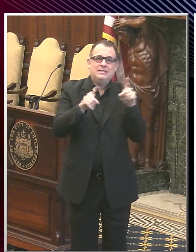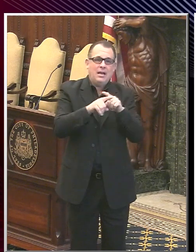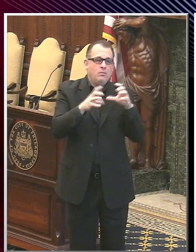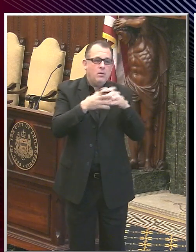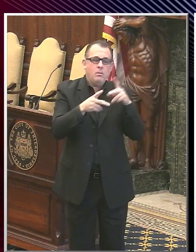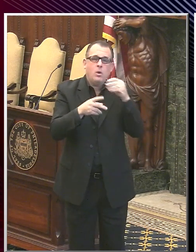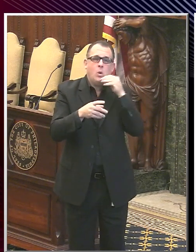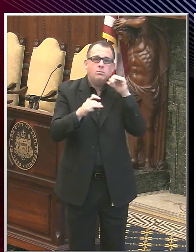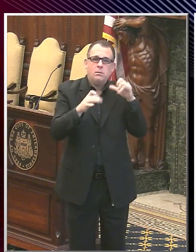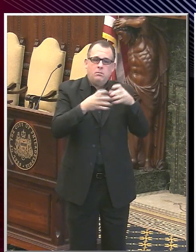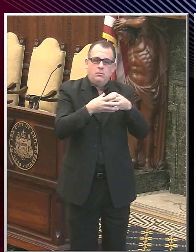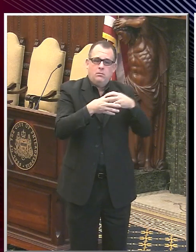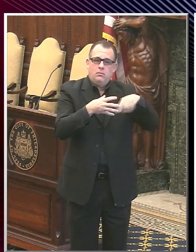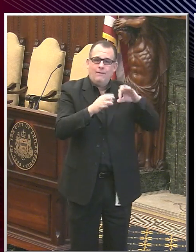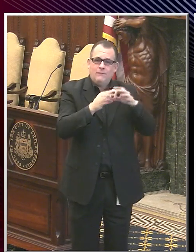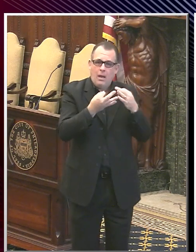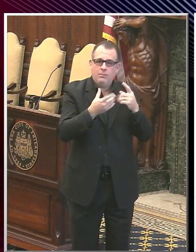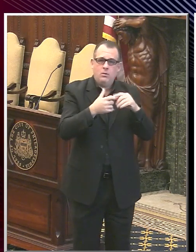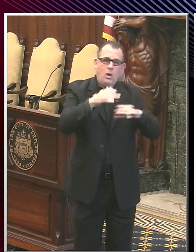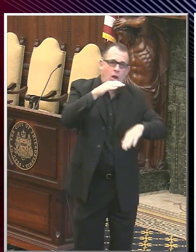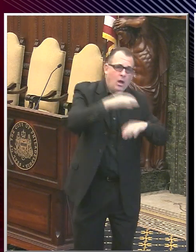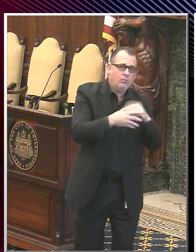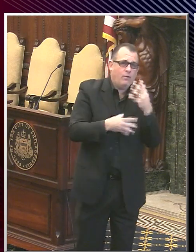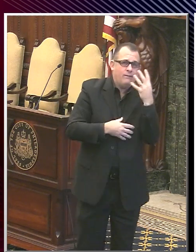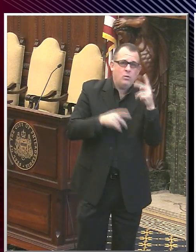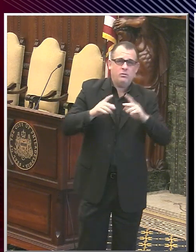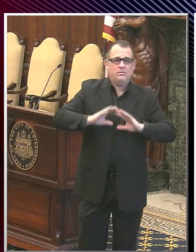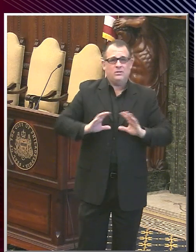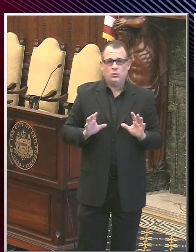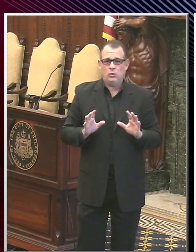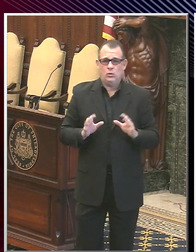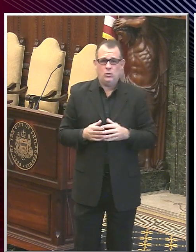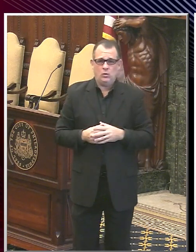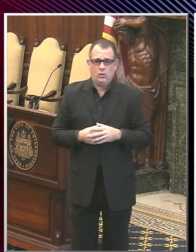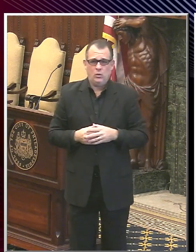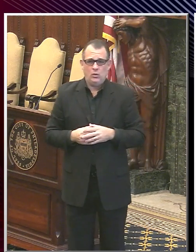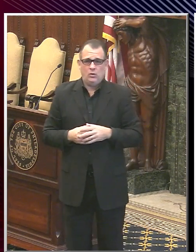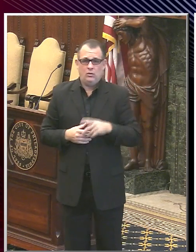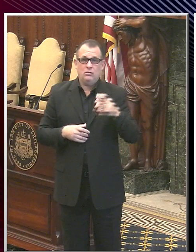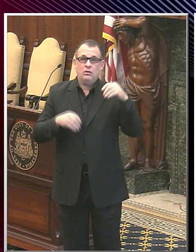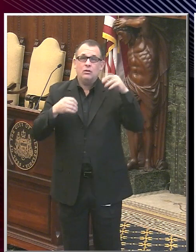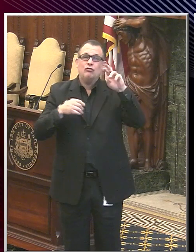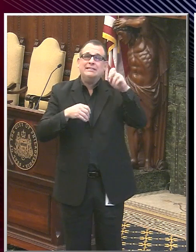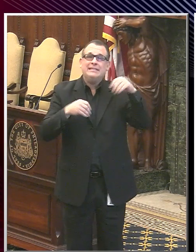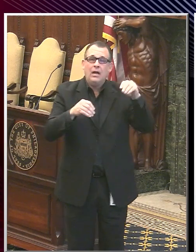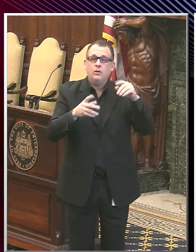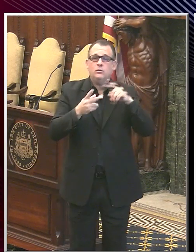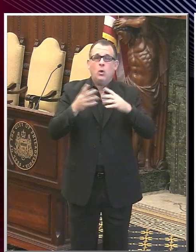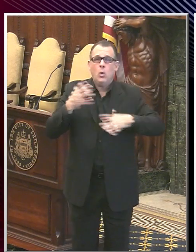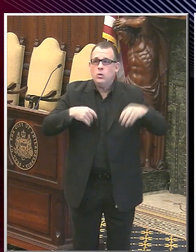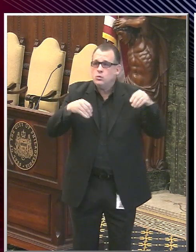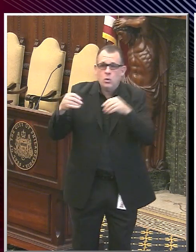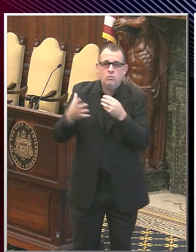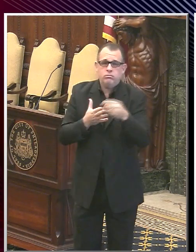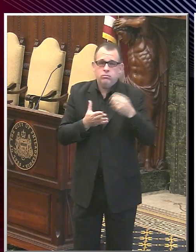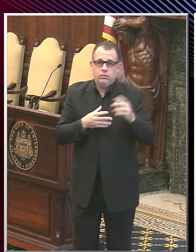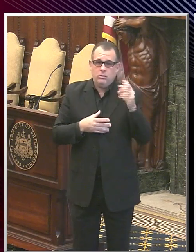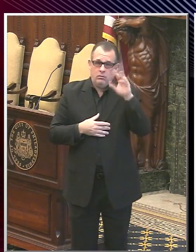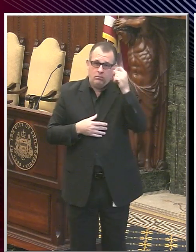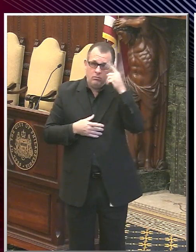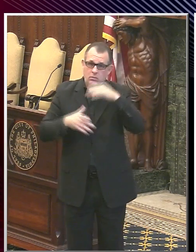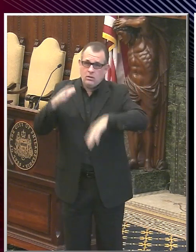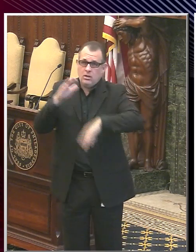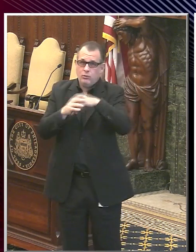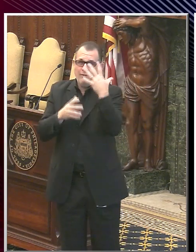only. Now, retail we will allow, but we will have a reduced density of the people in retail stores, no more than 5 persons